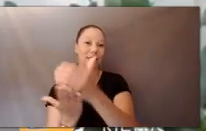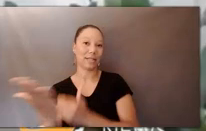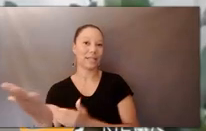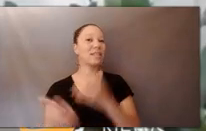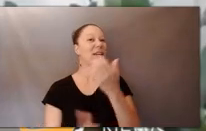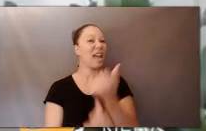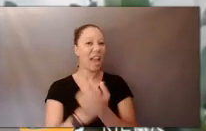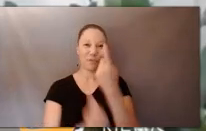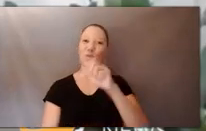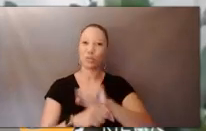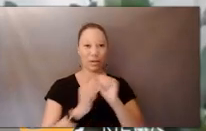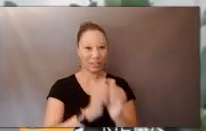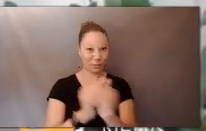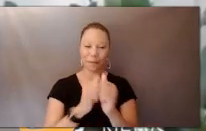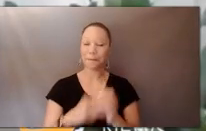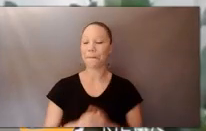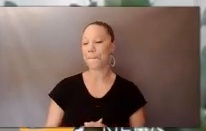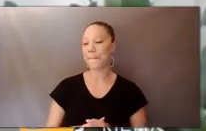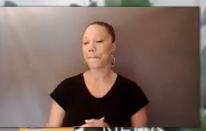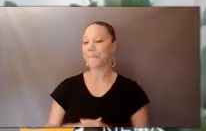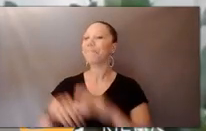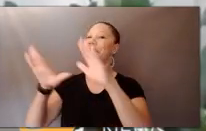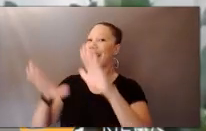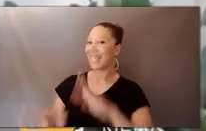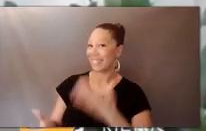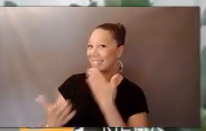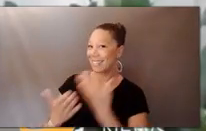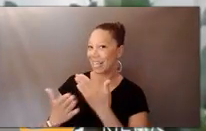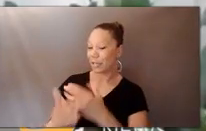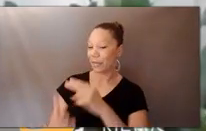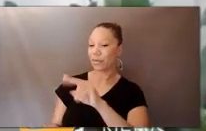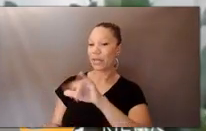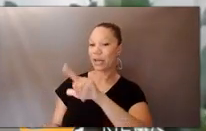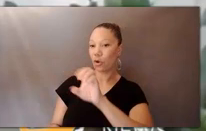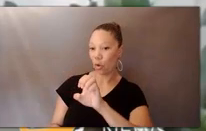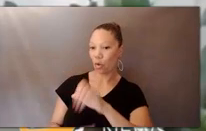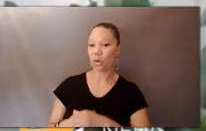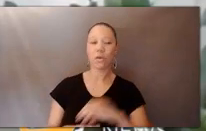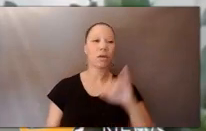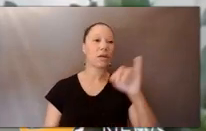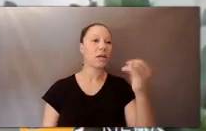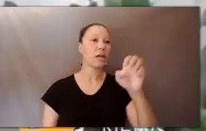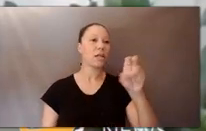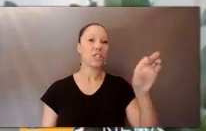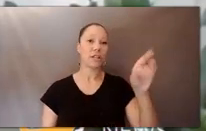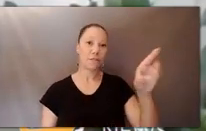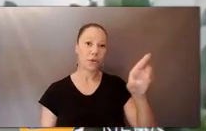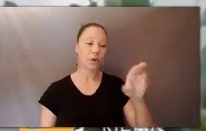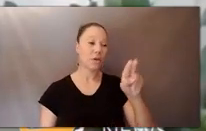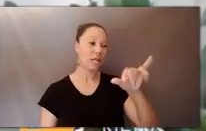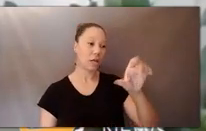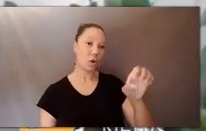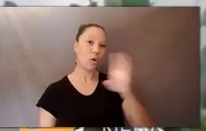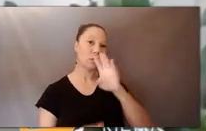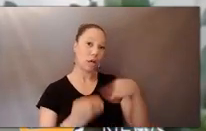together. Excellent. Thank you, Nicole. And just on that last point, Jennifer, Nicole was talking about their high school list,